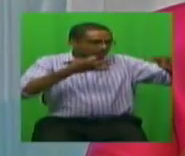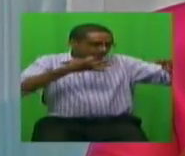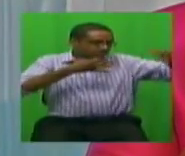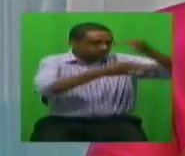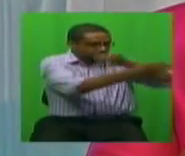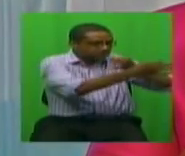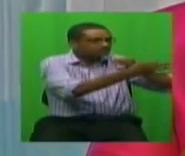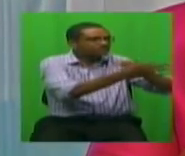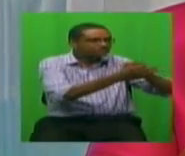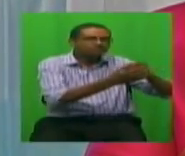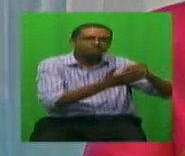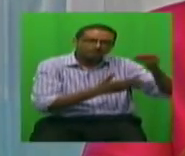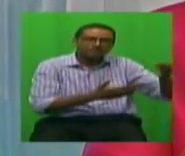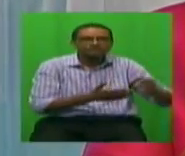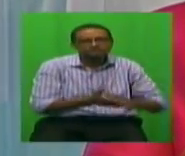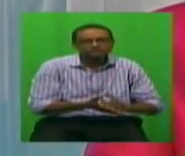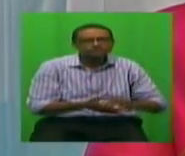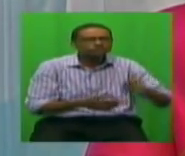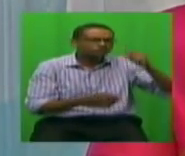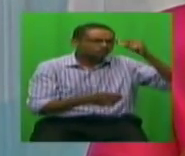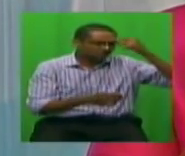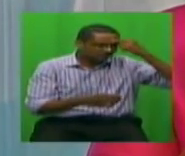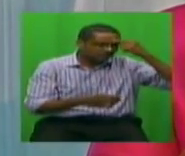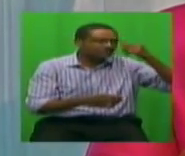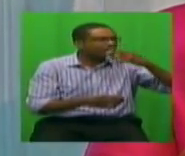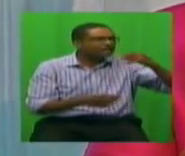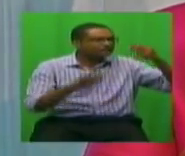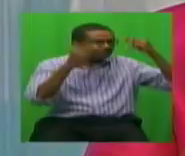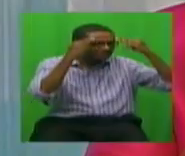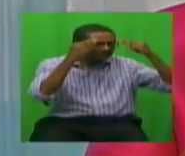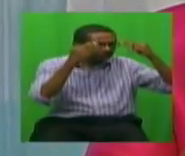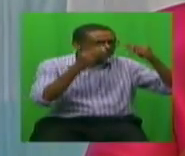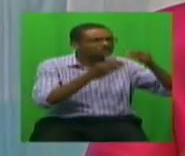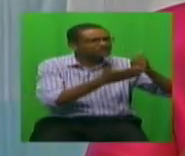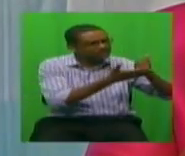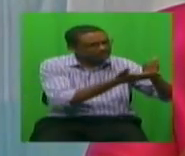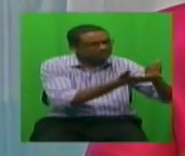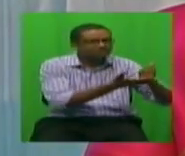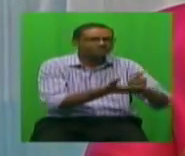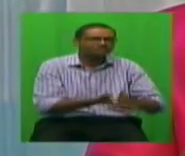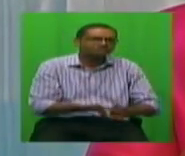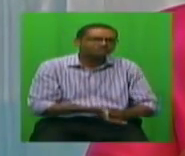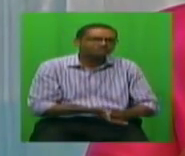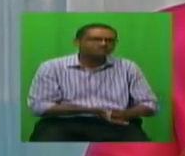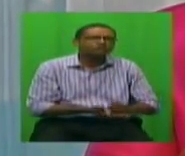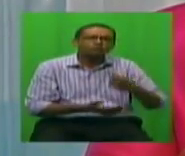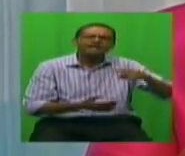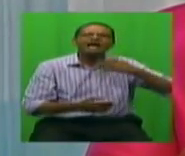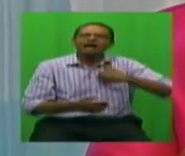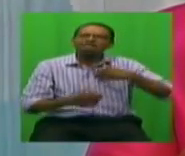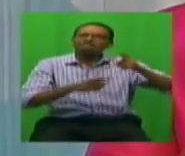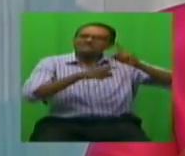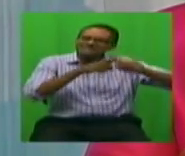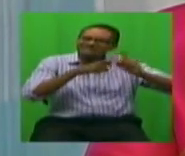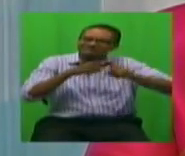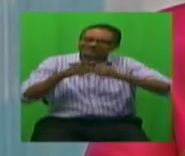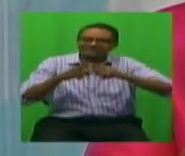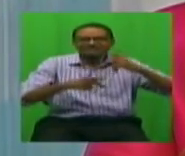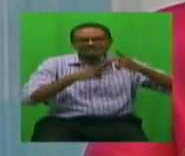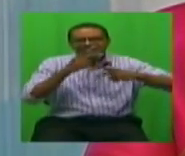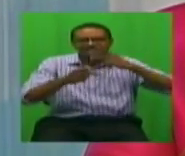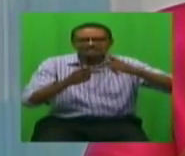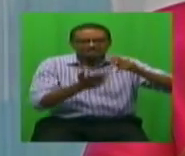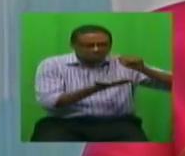the ministry is in fact doing all that it can, and we have several grants that can help bring persons back to a level